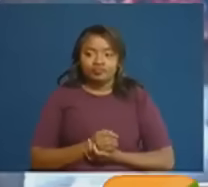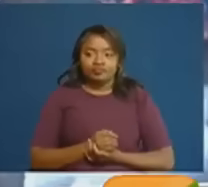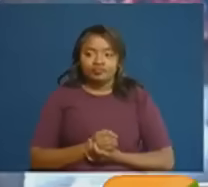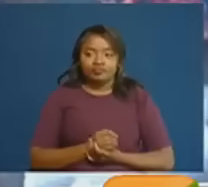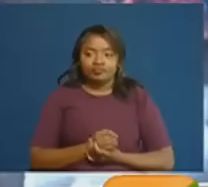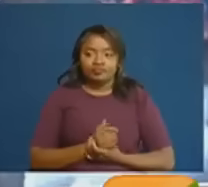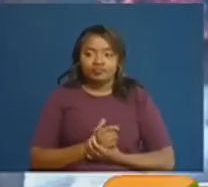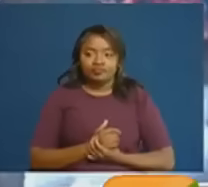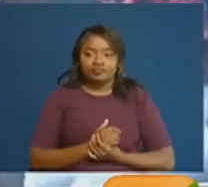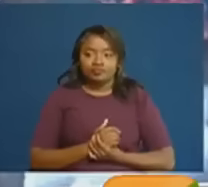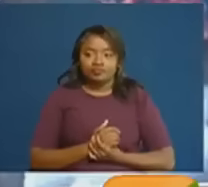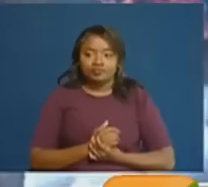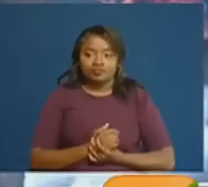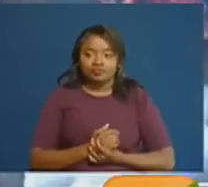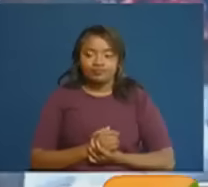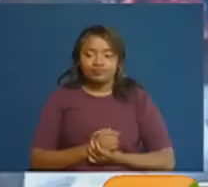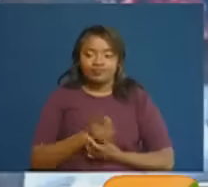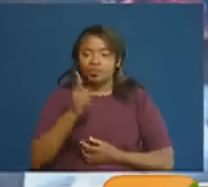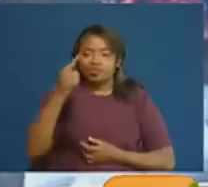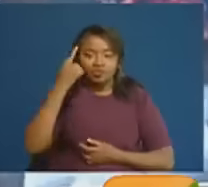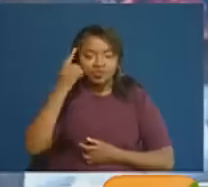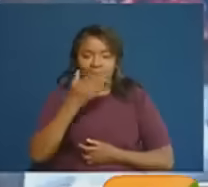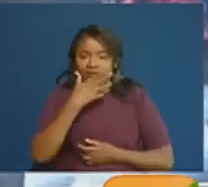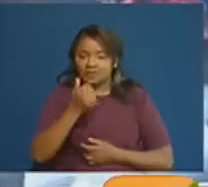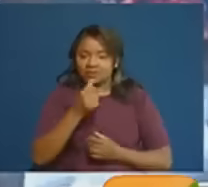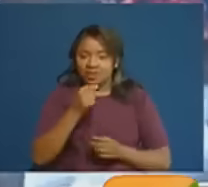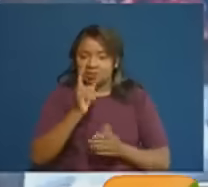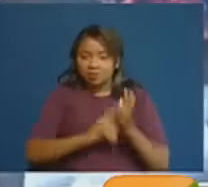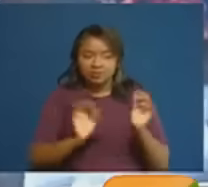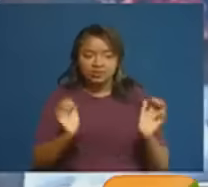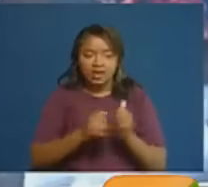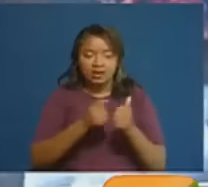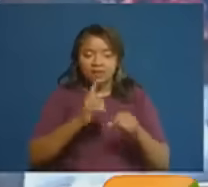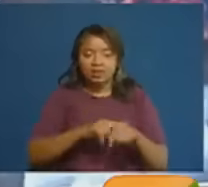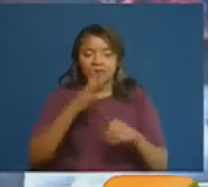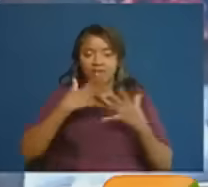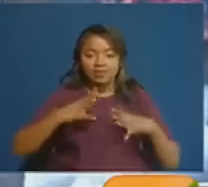should happen when people want to express themselves in the manner they have?